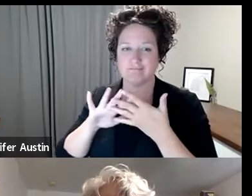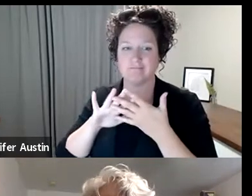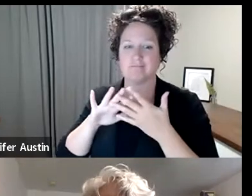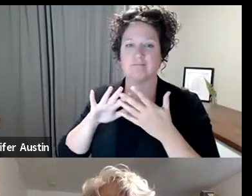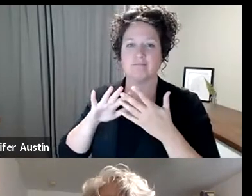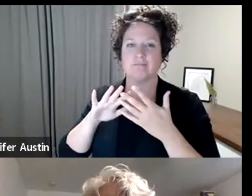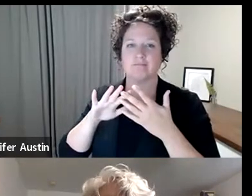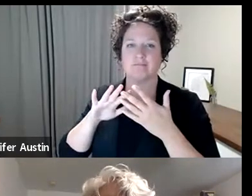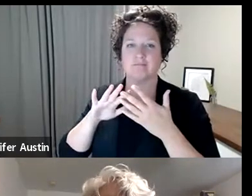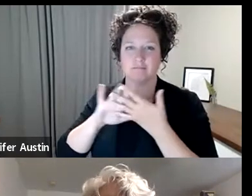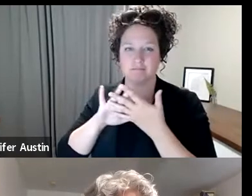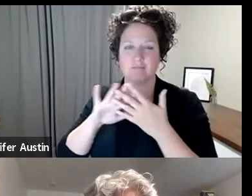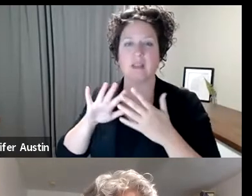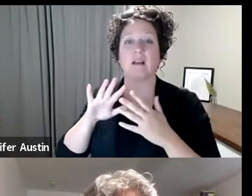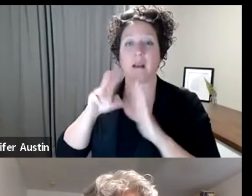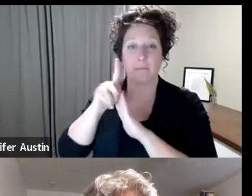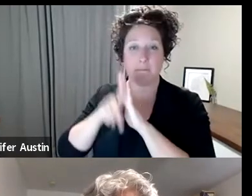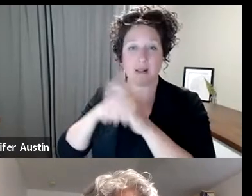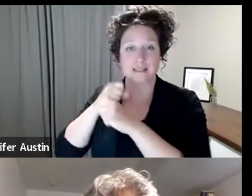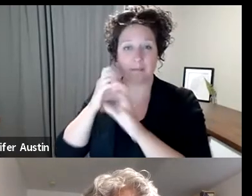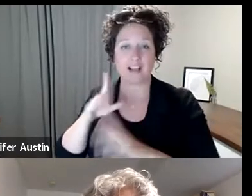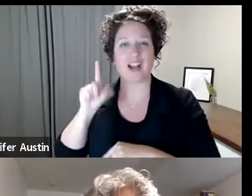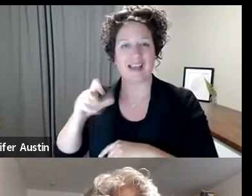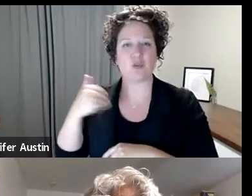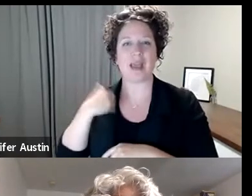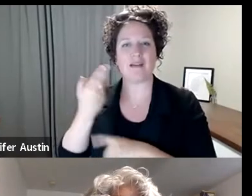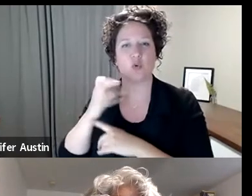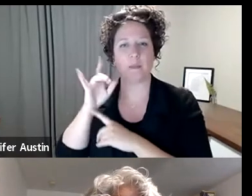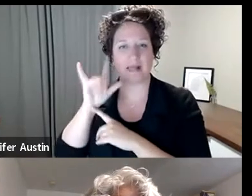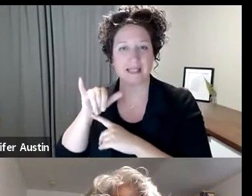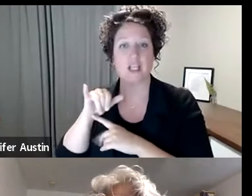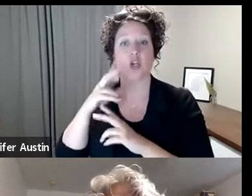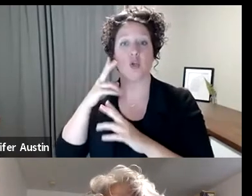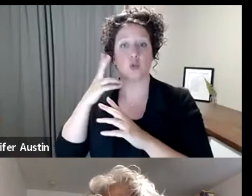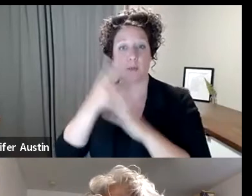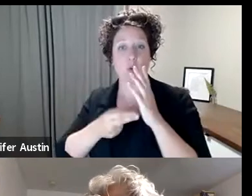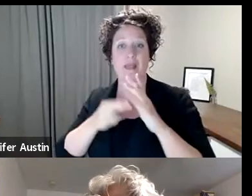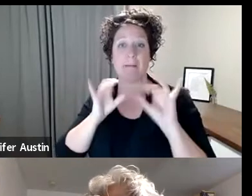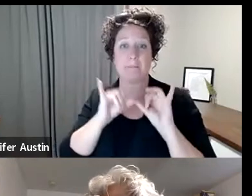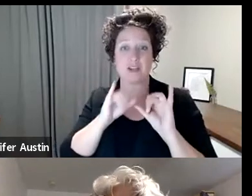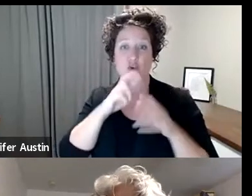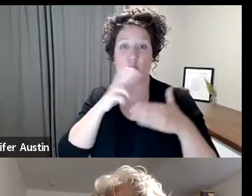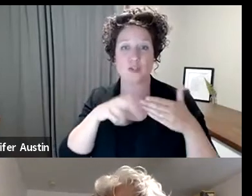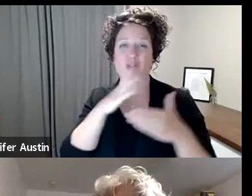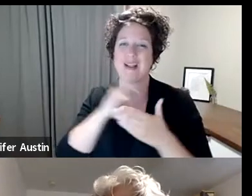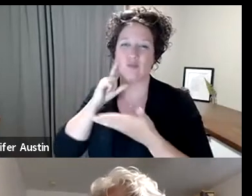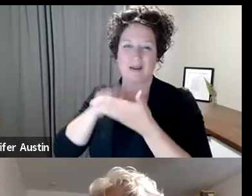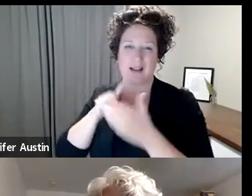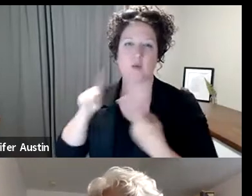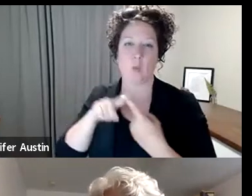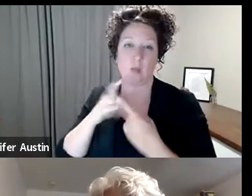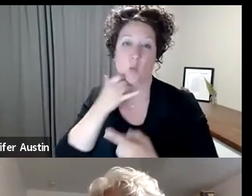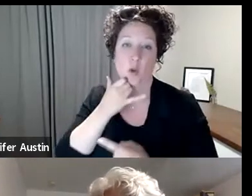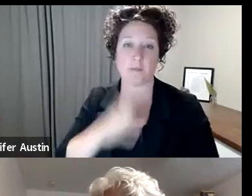myself, that policymakers have to have the humility to both measure their results and recognize when they're getting it wrong.